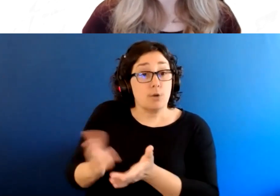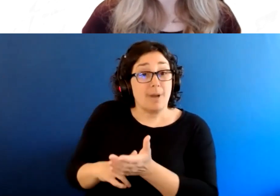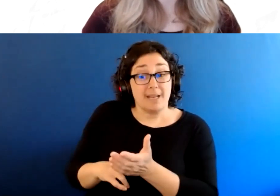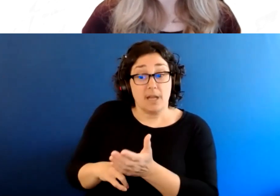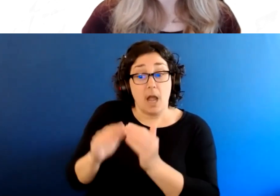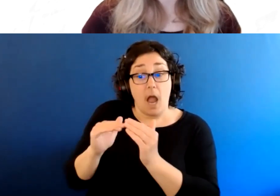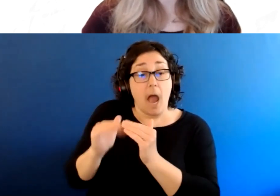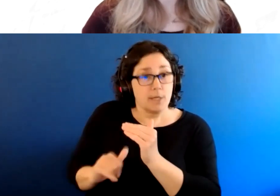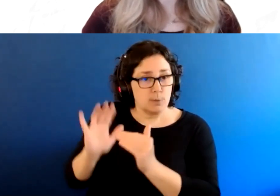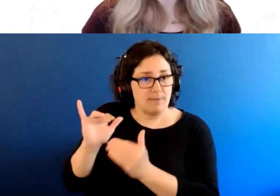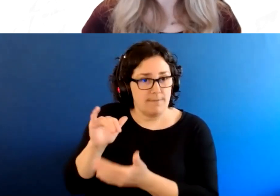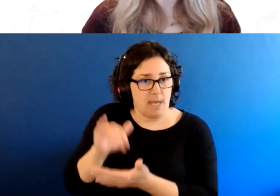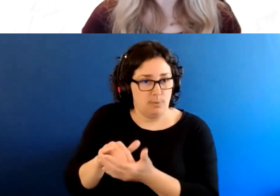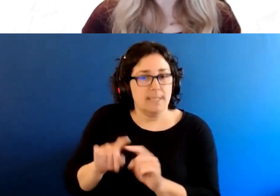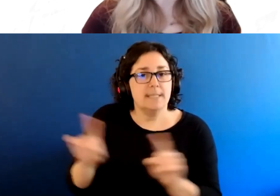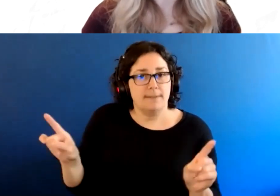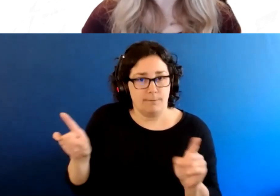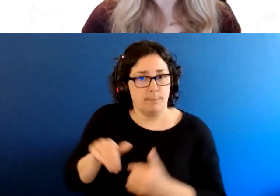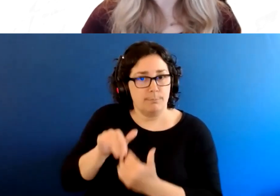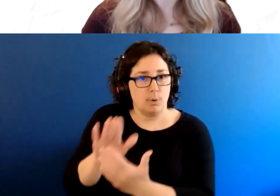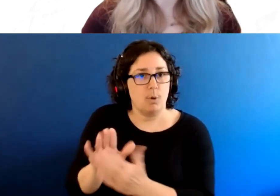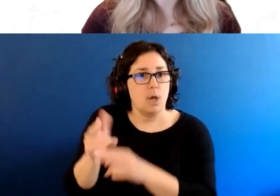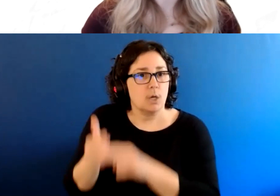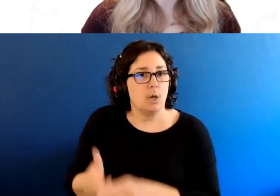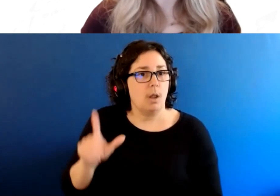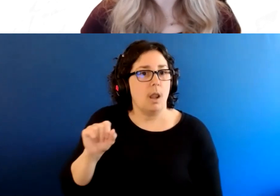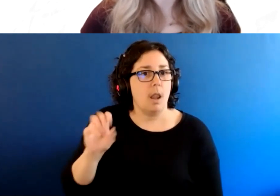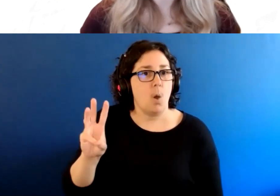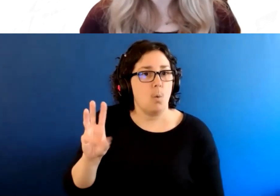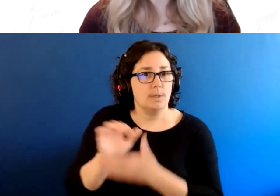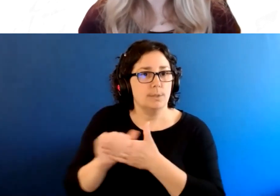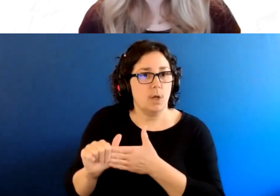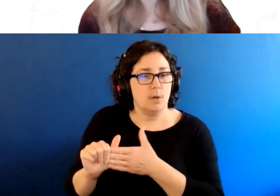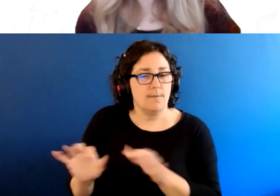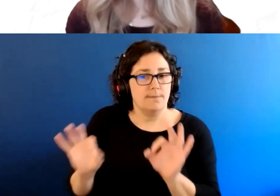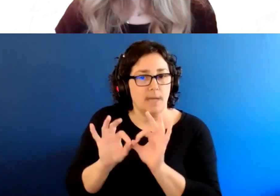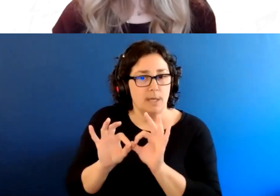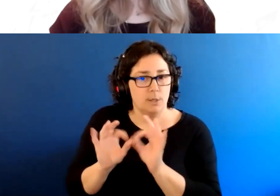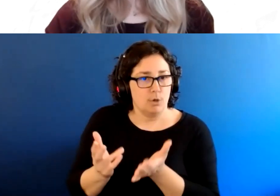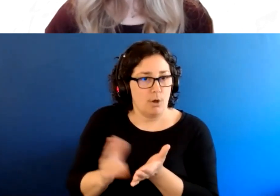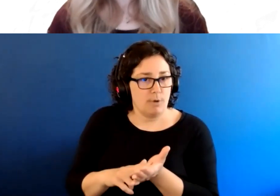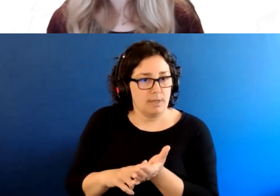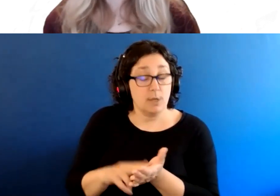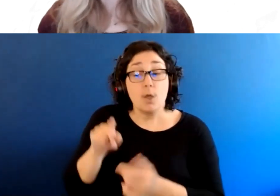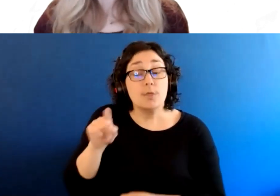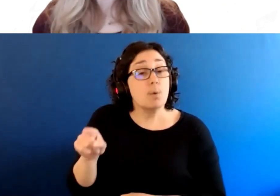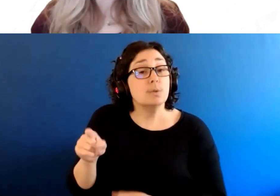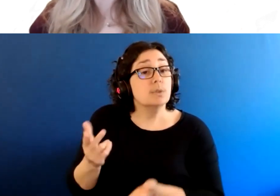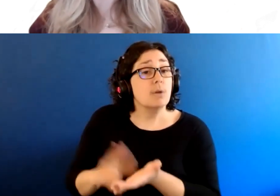are valued under $25,000, we call those low dollar value contracts. And those contracts